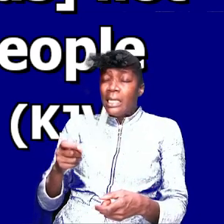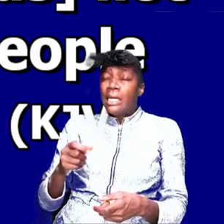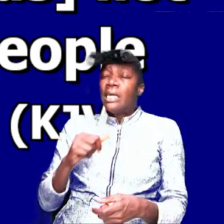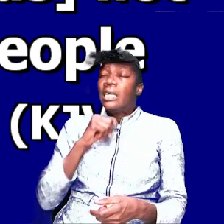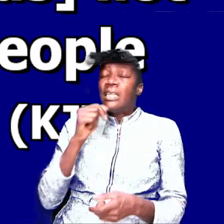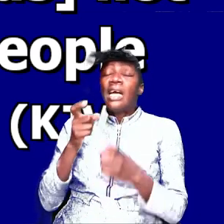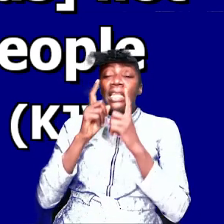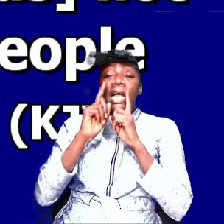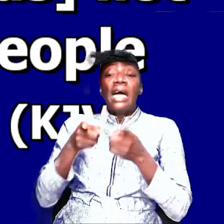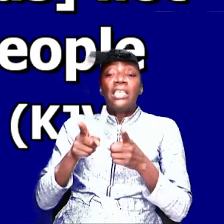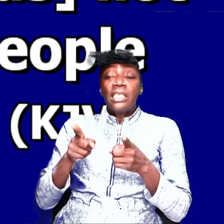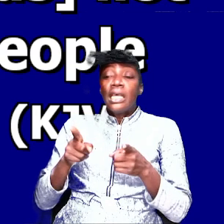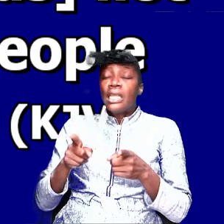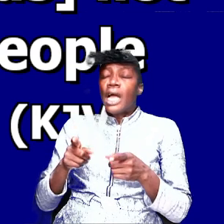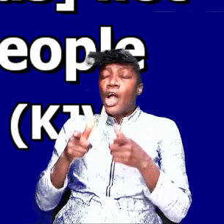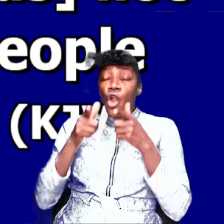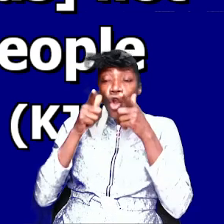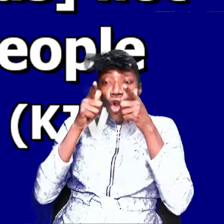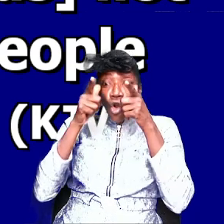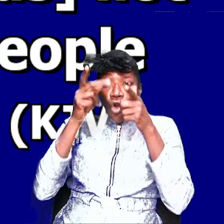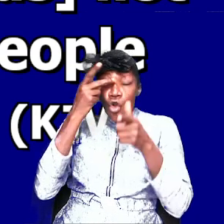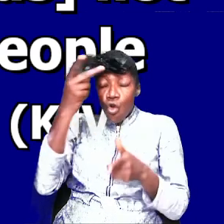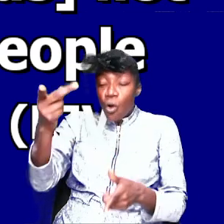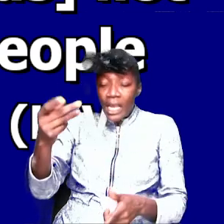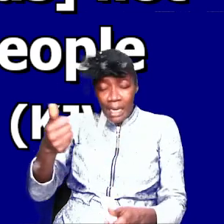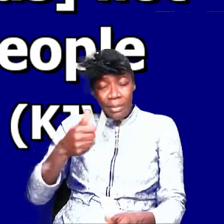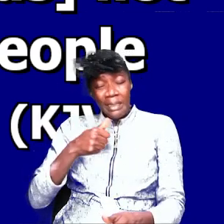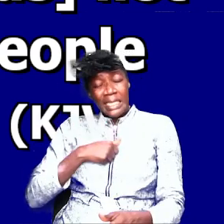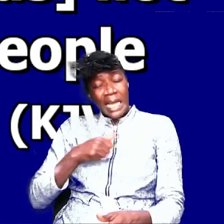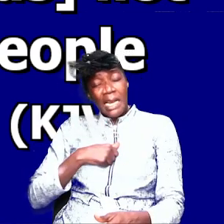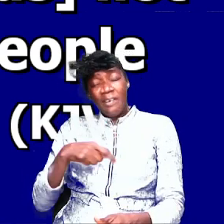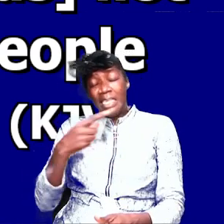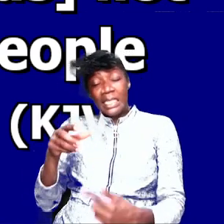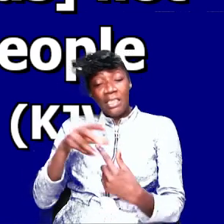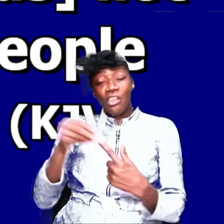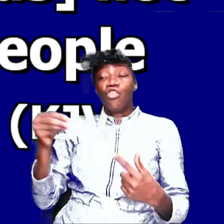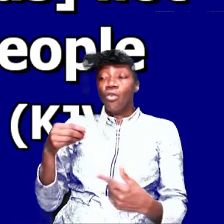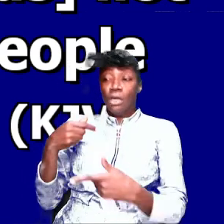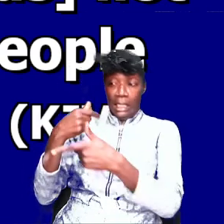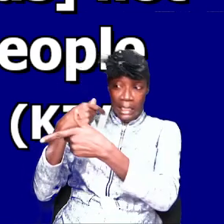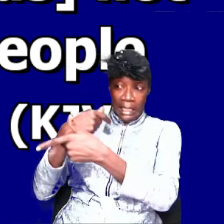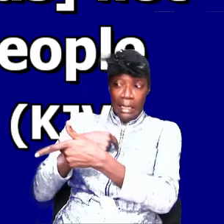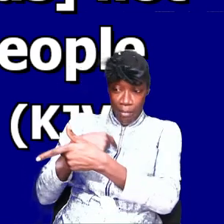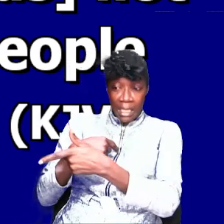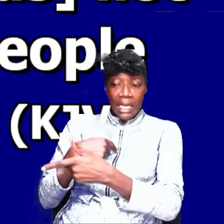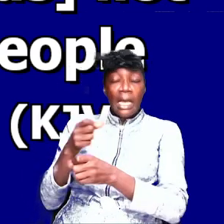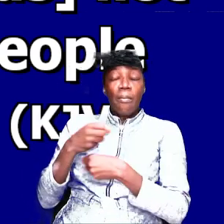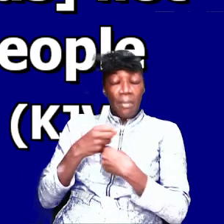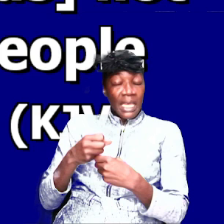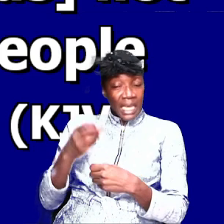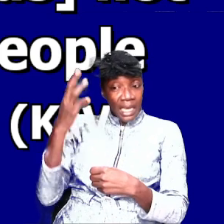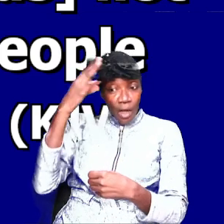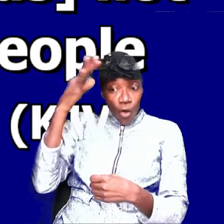at his own fault to say it was the decision that he made. Why the people